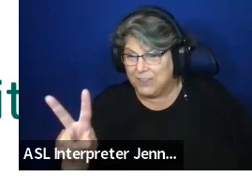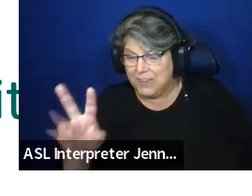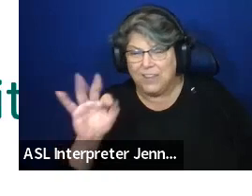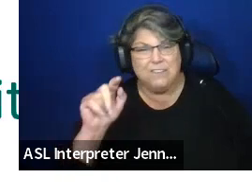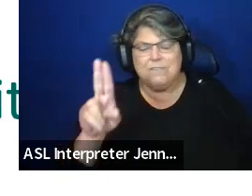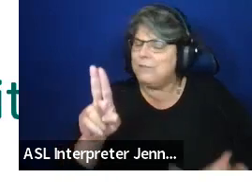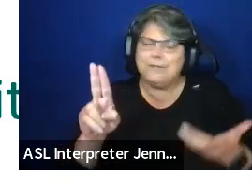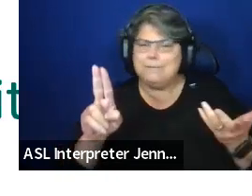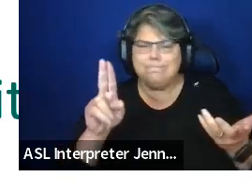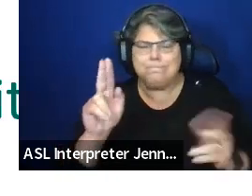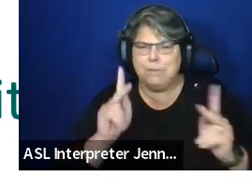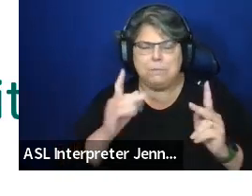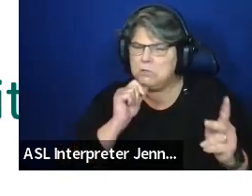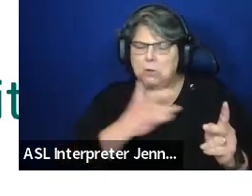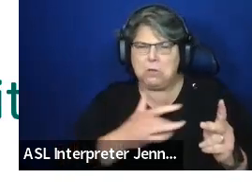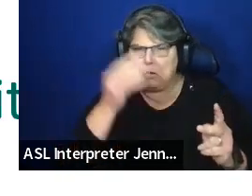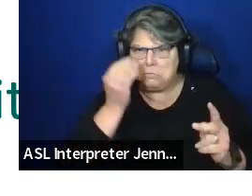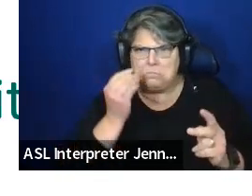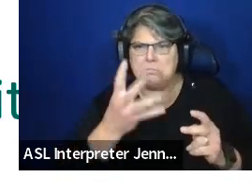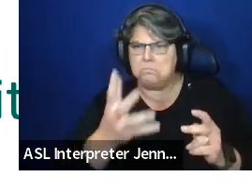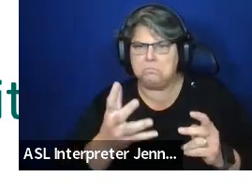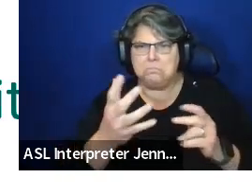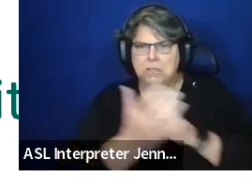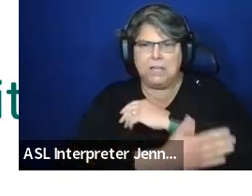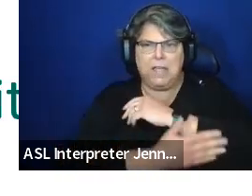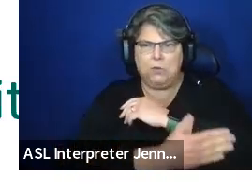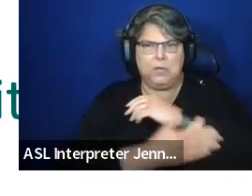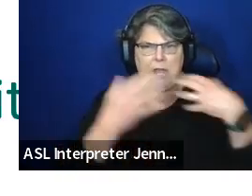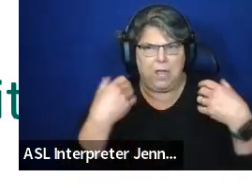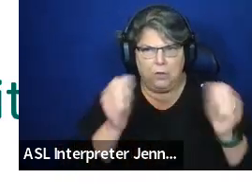county. However, the state does track